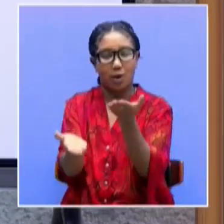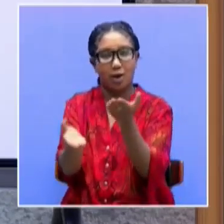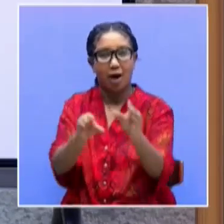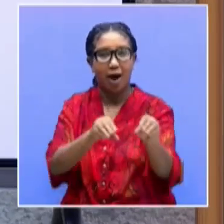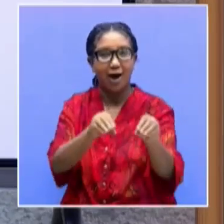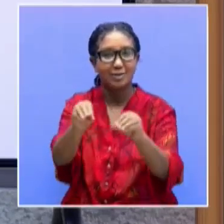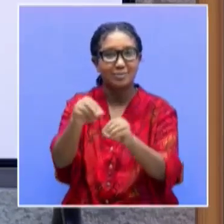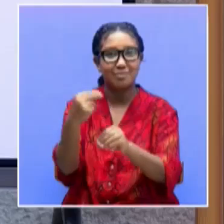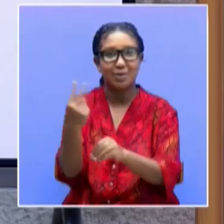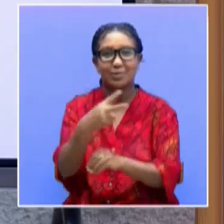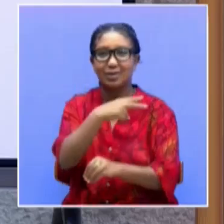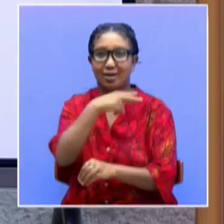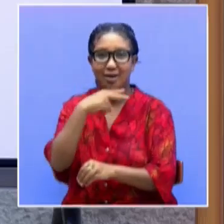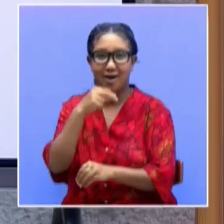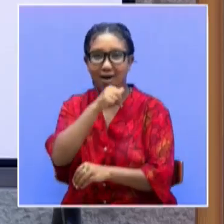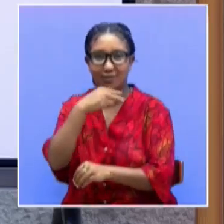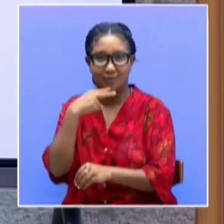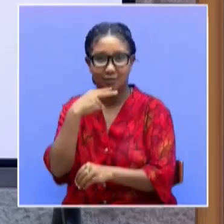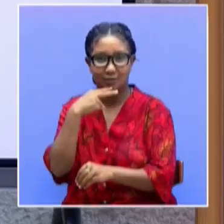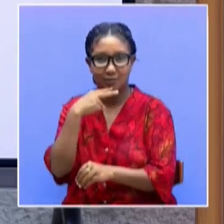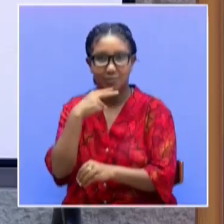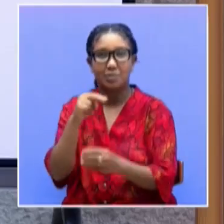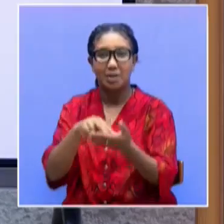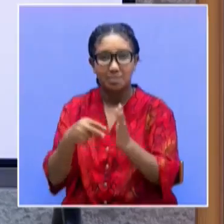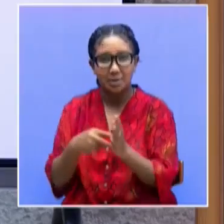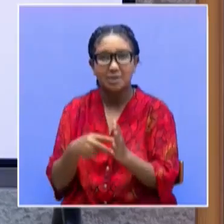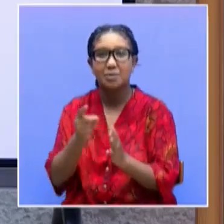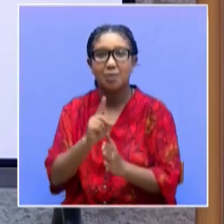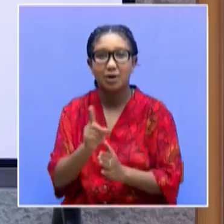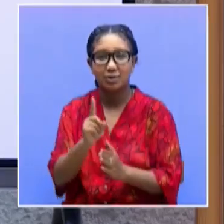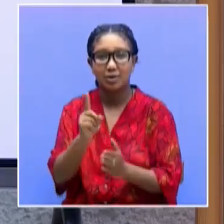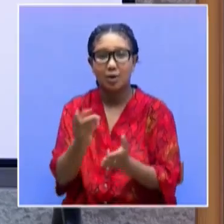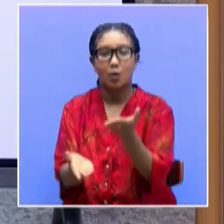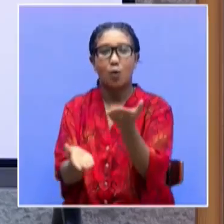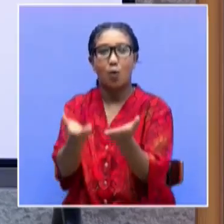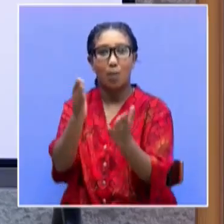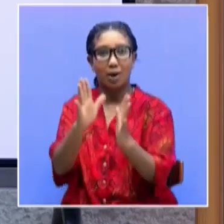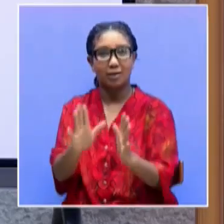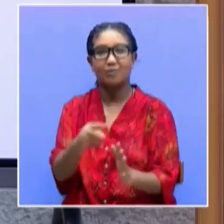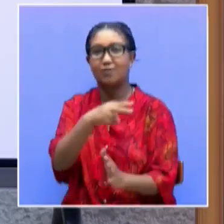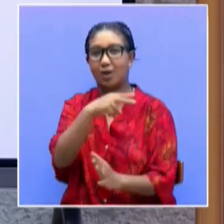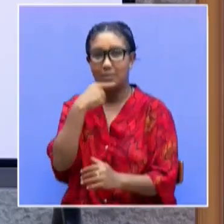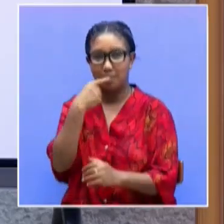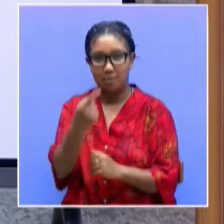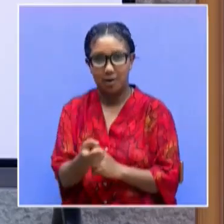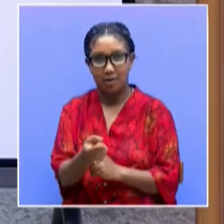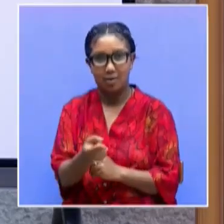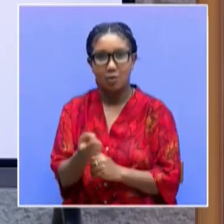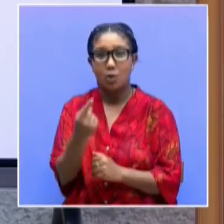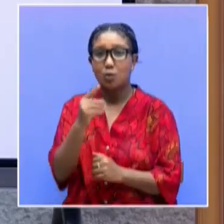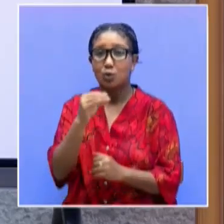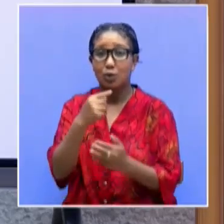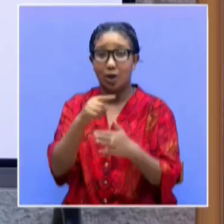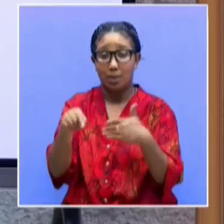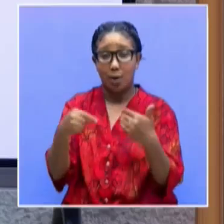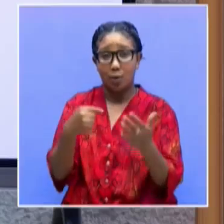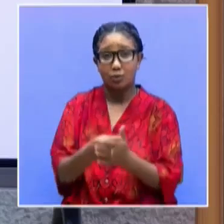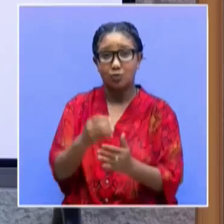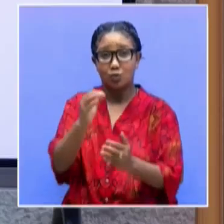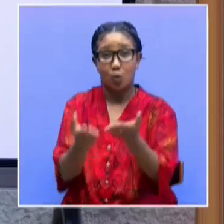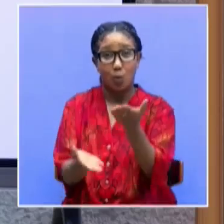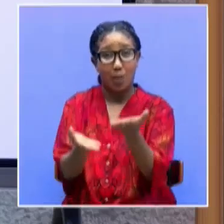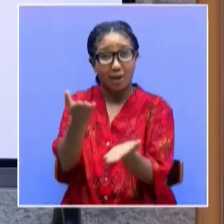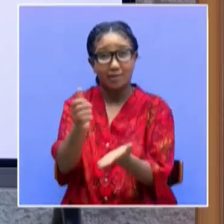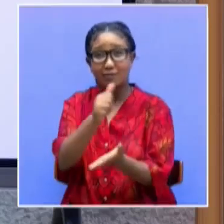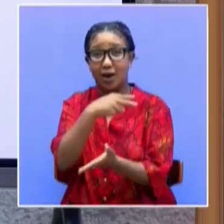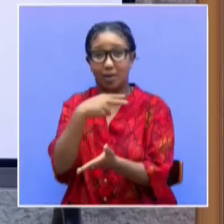using adverbs, right? That means what? Comparative adverbs. When we talk about these comparative